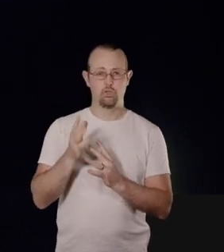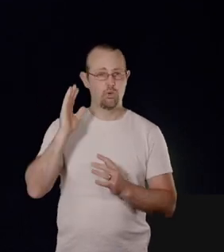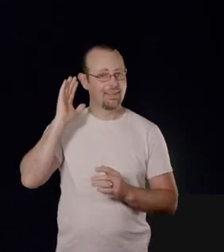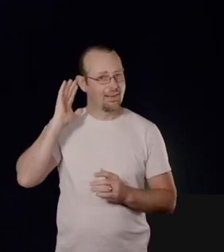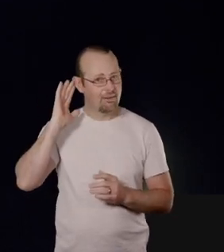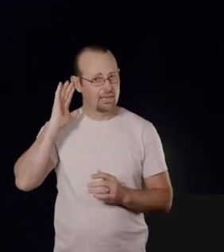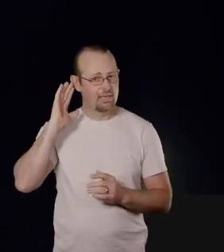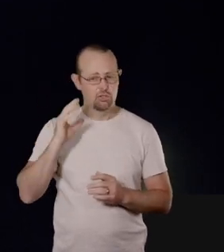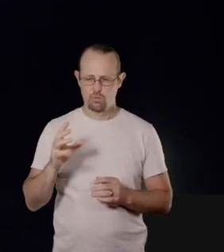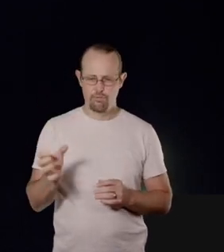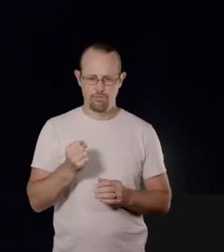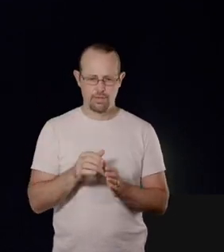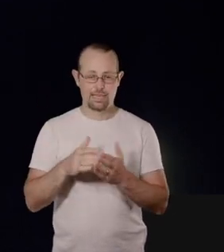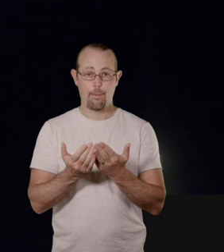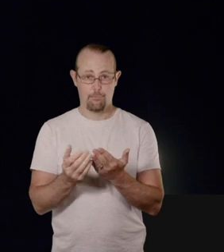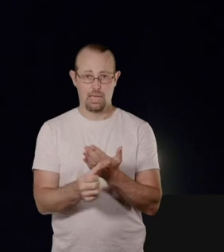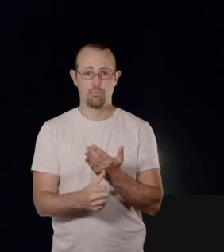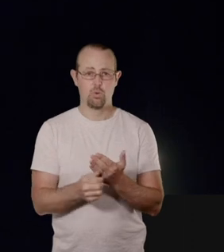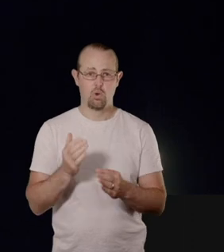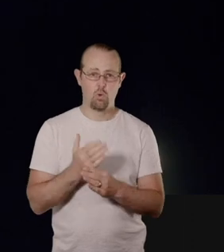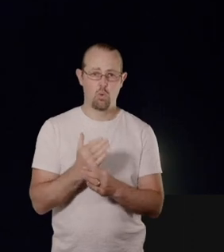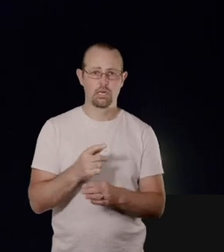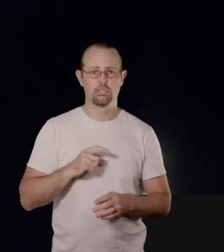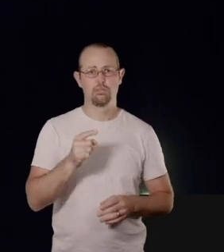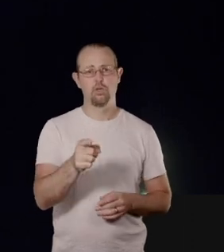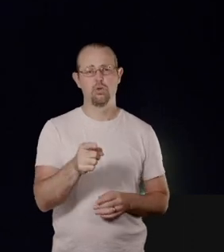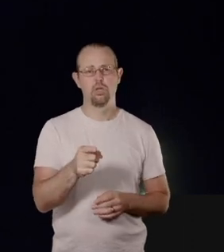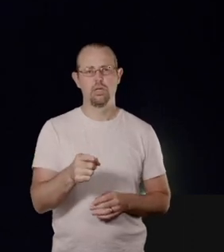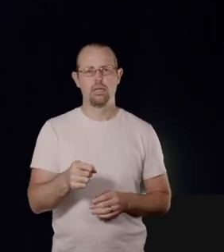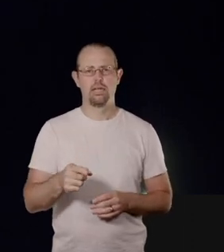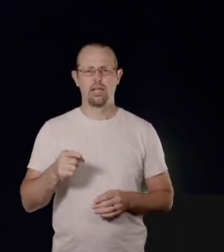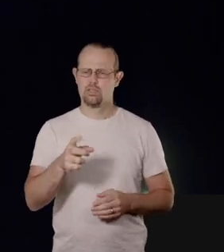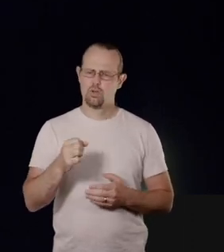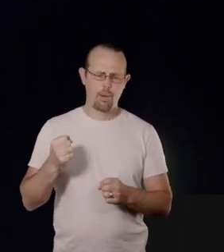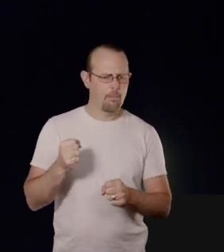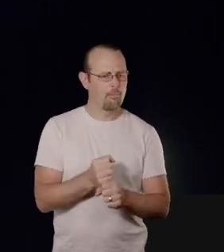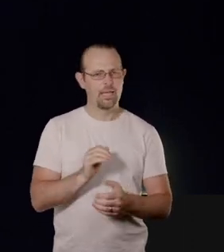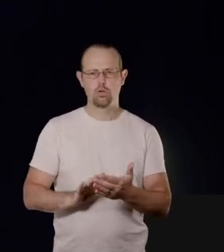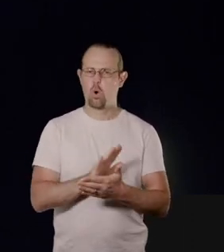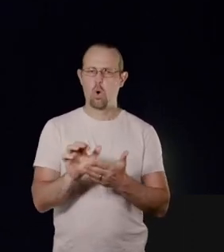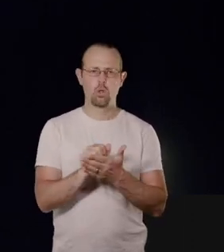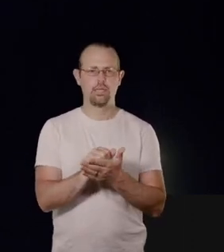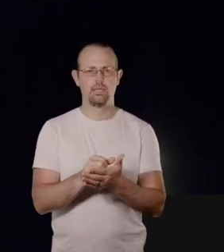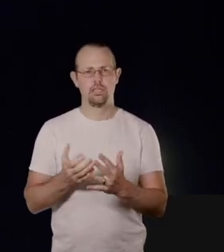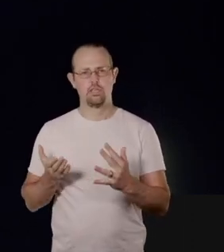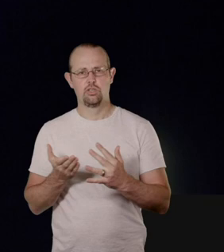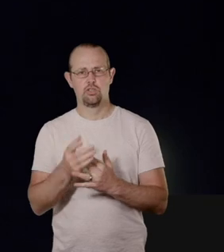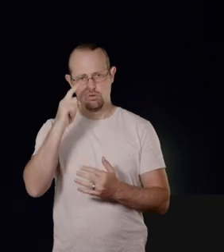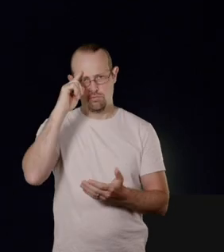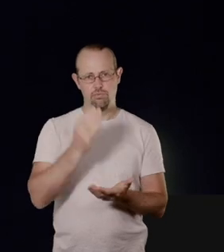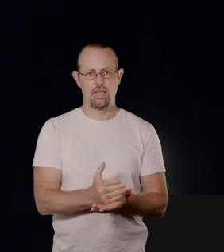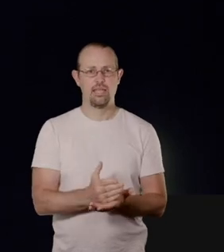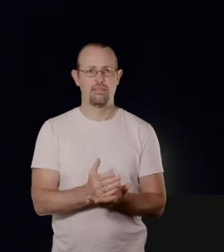you. You need to also be encouraged that you're sanctified. You can grow on in faith. We find that in Acts